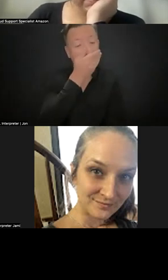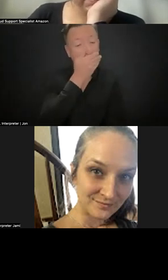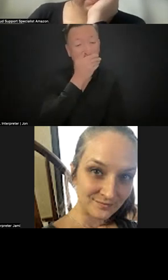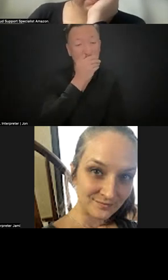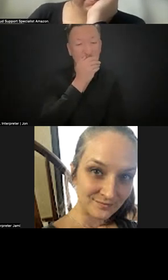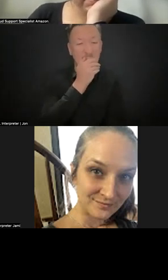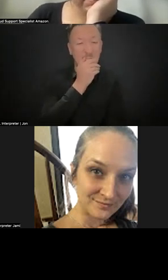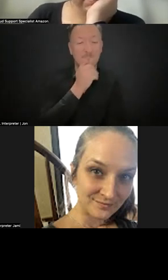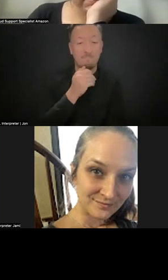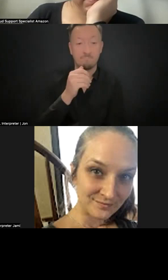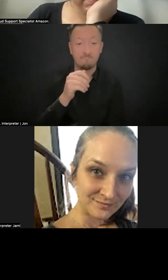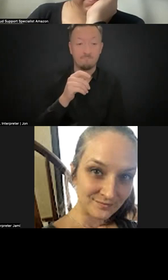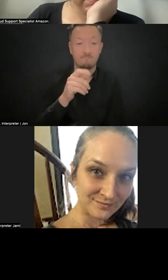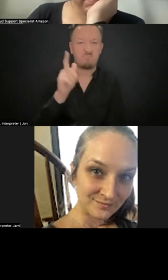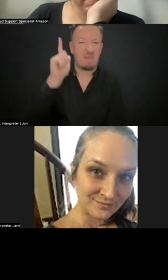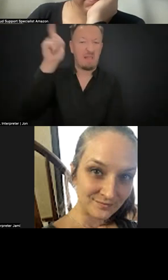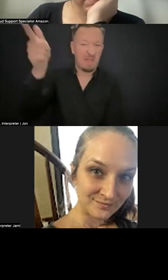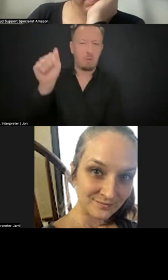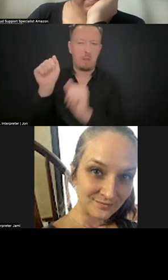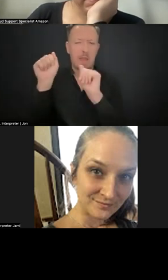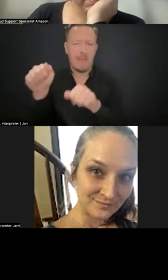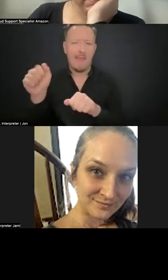If you need to edit anything later, that's fine.